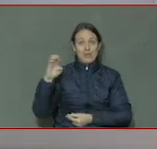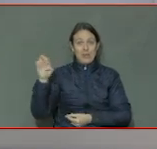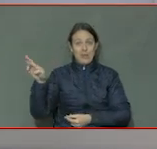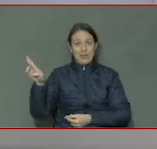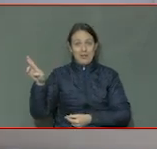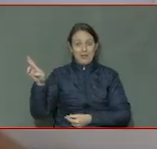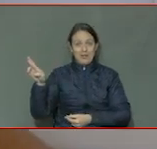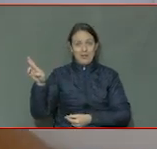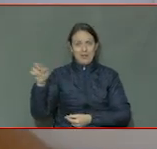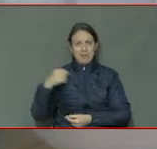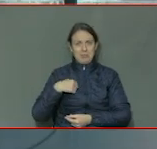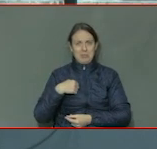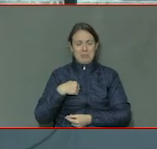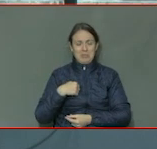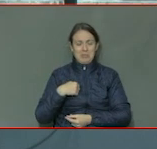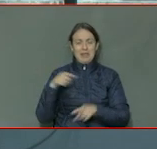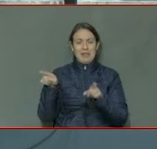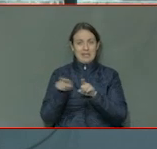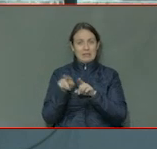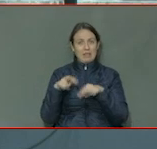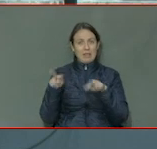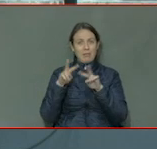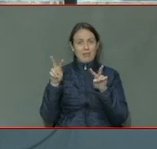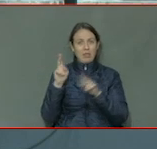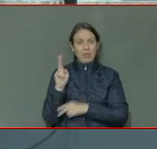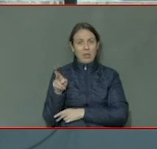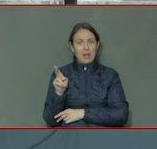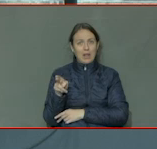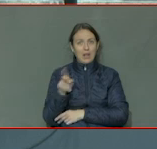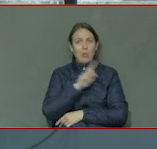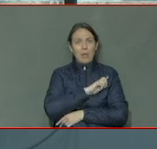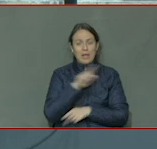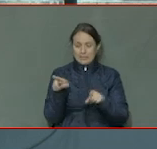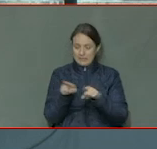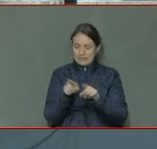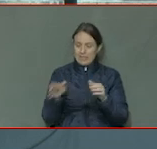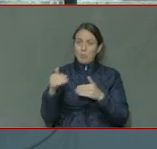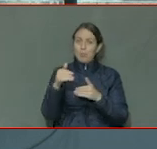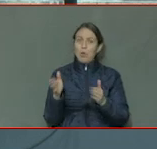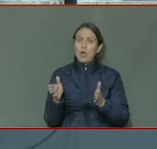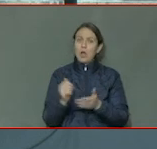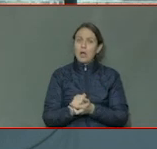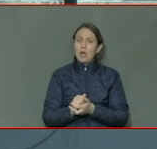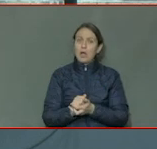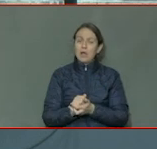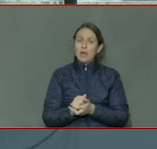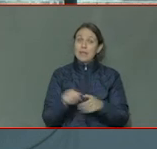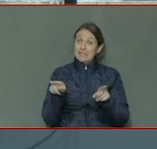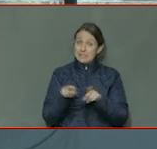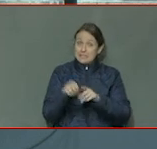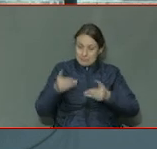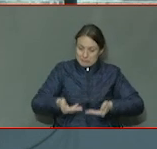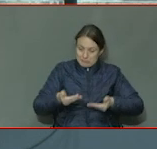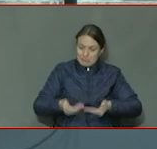Why do I use the same value again? It's the same box. So that means it's still 70